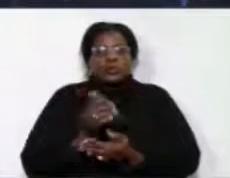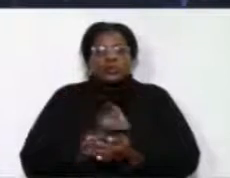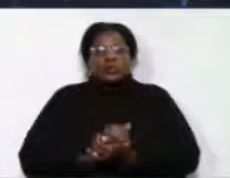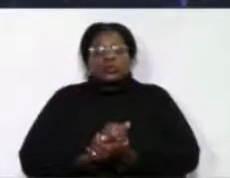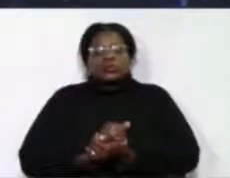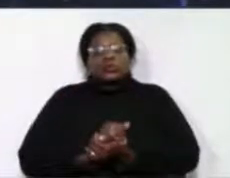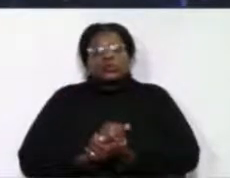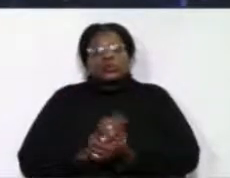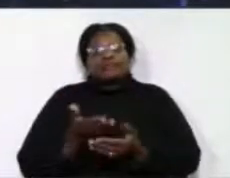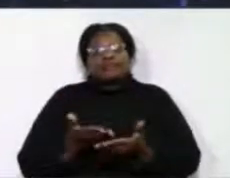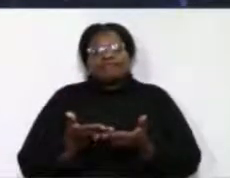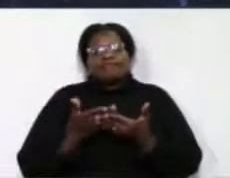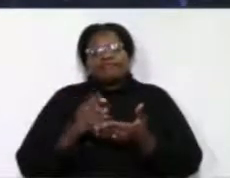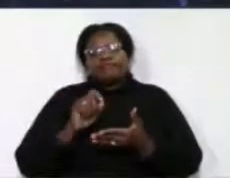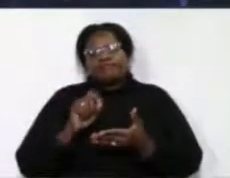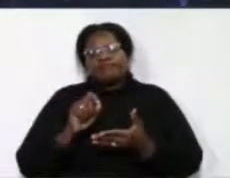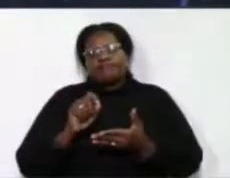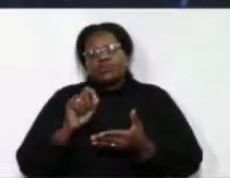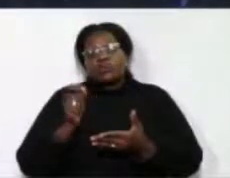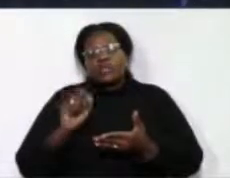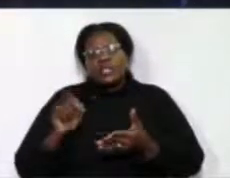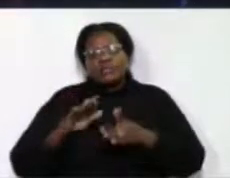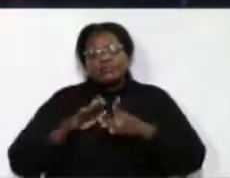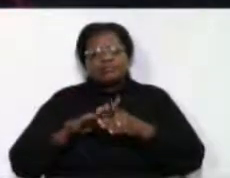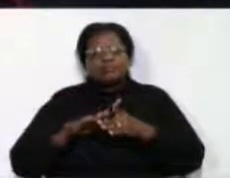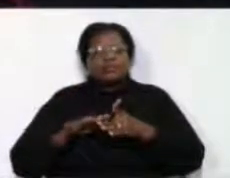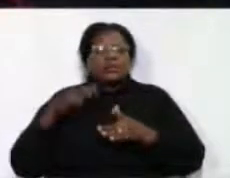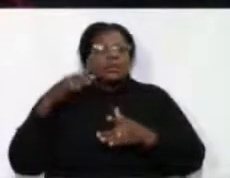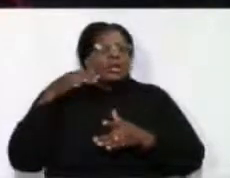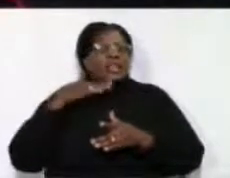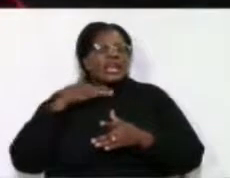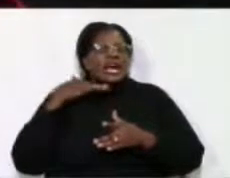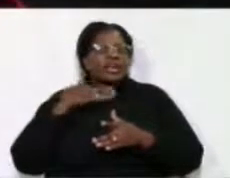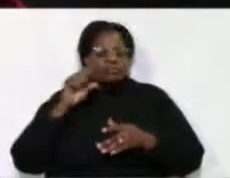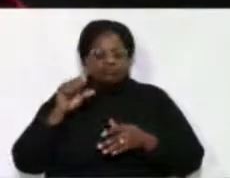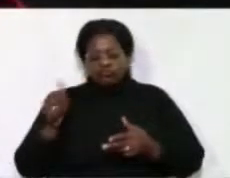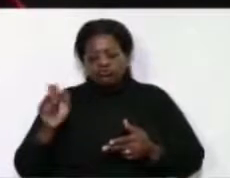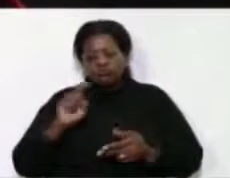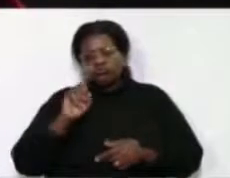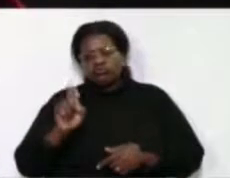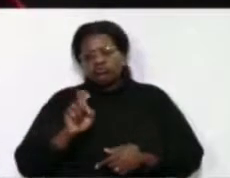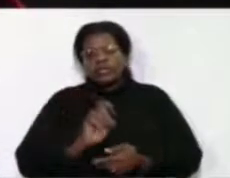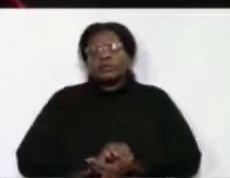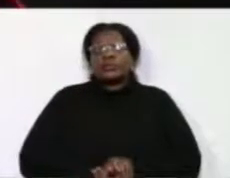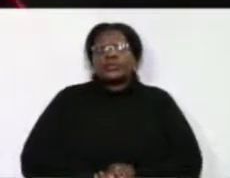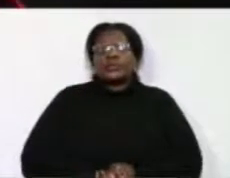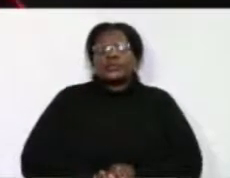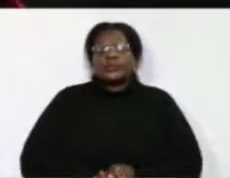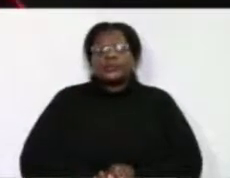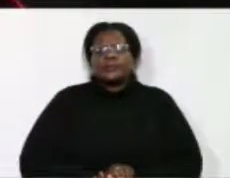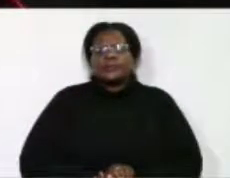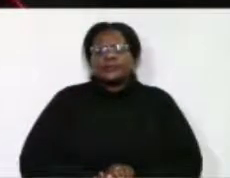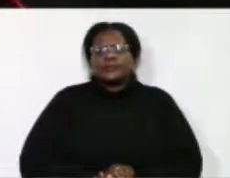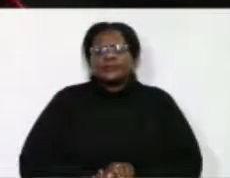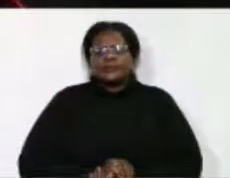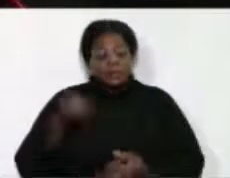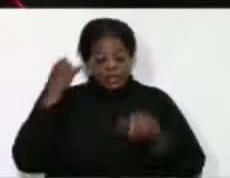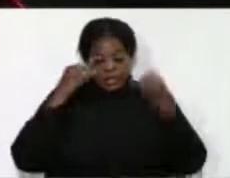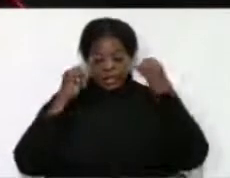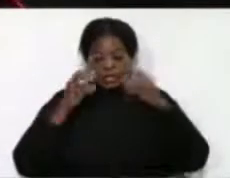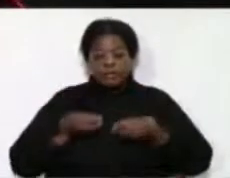conflict. All right. Another question or another comment from